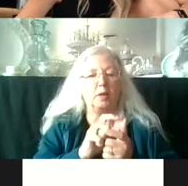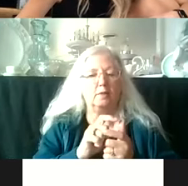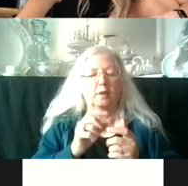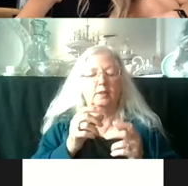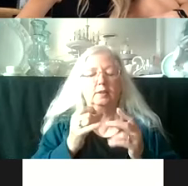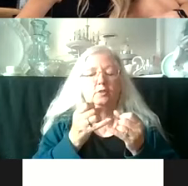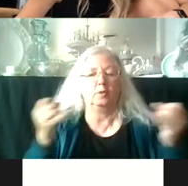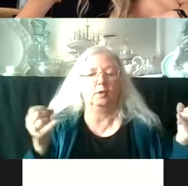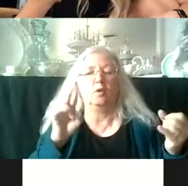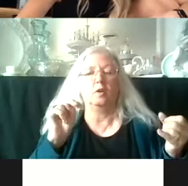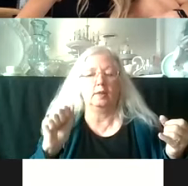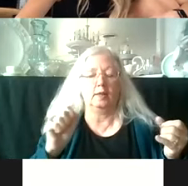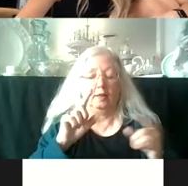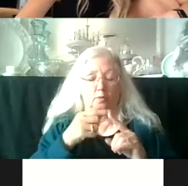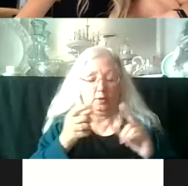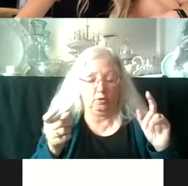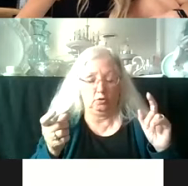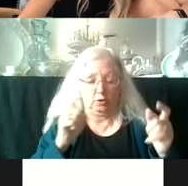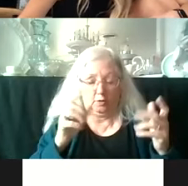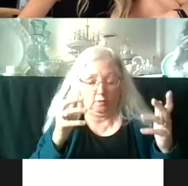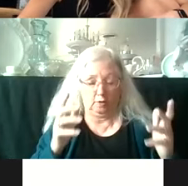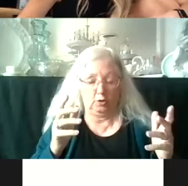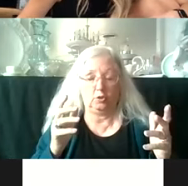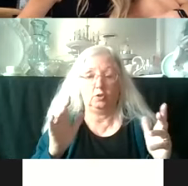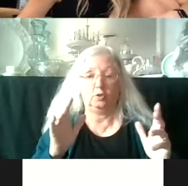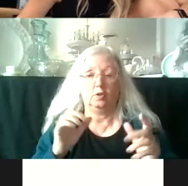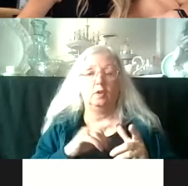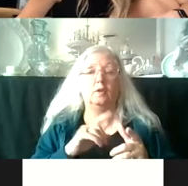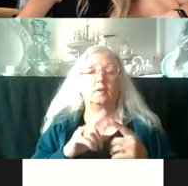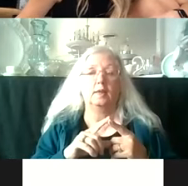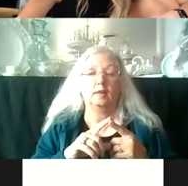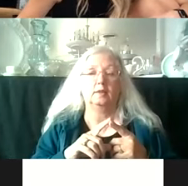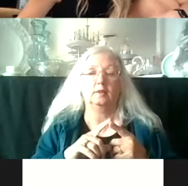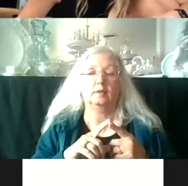RNA. And once we've modified that strand of RNA, then